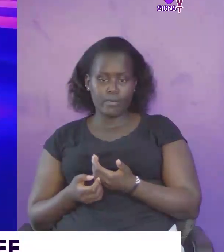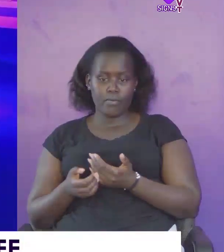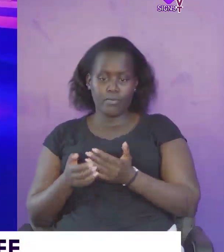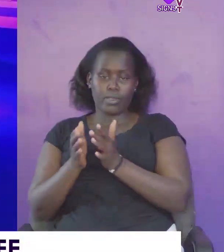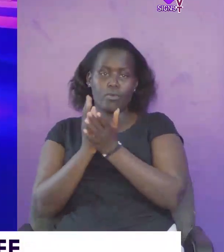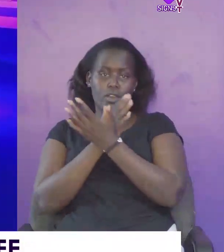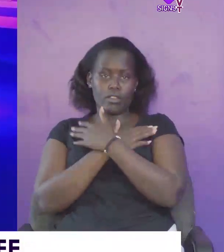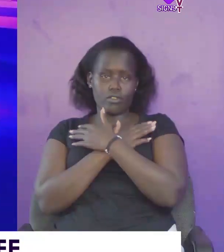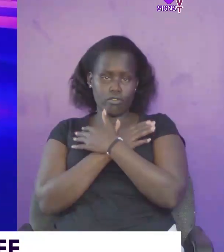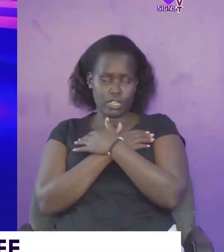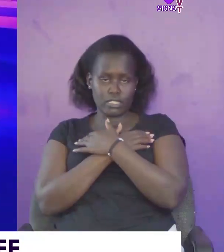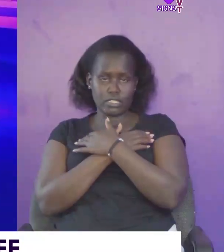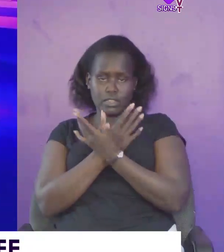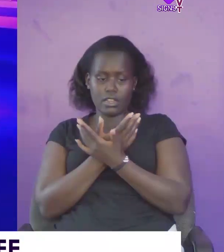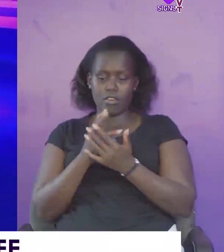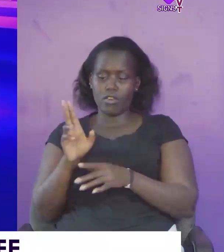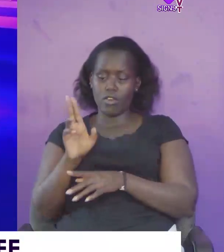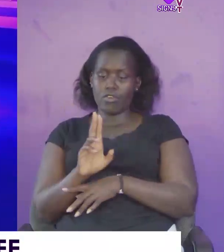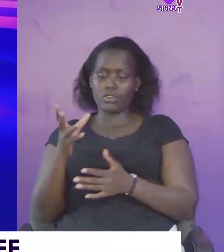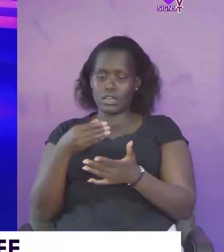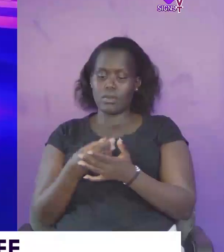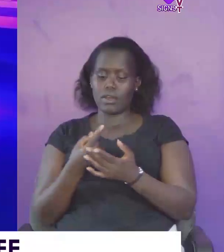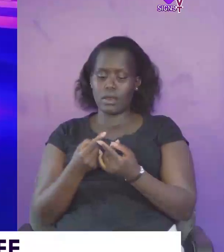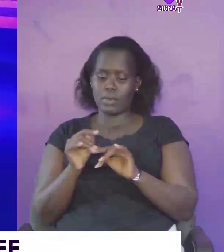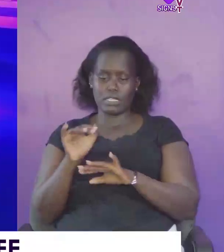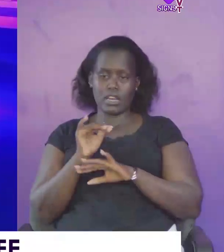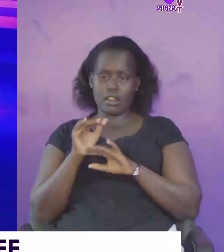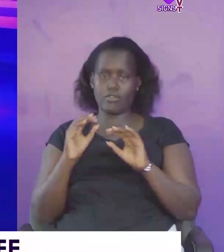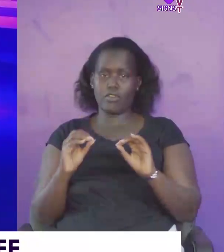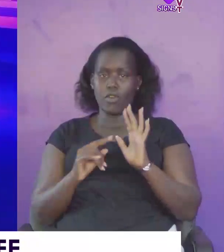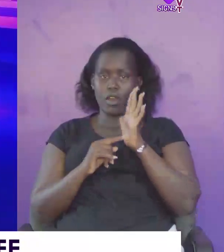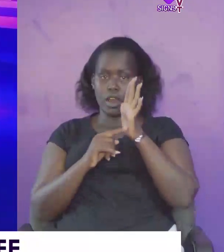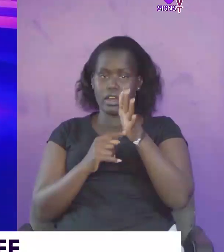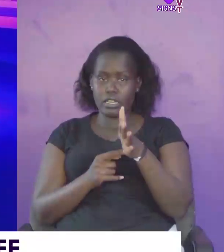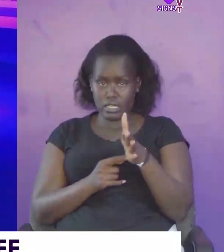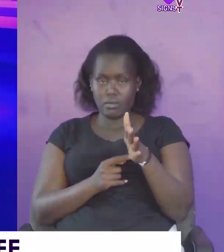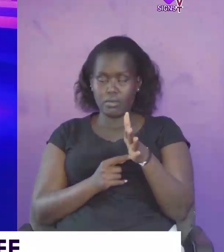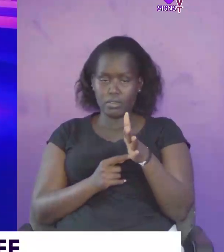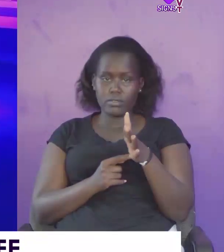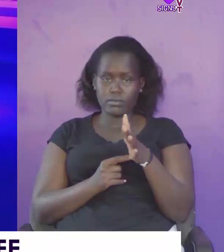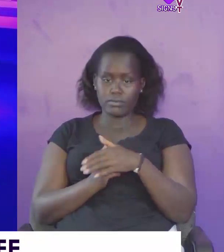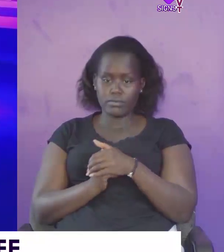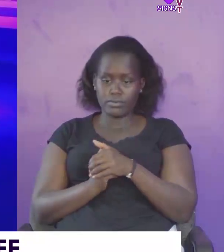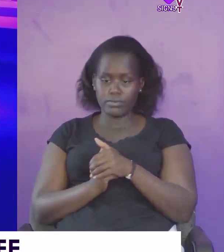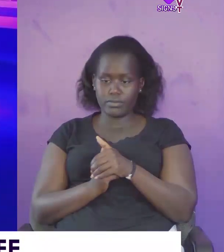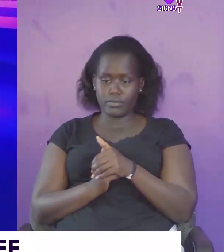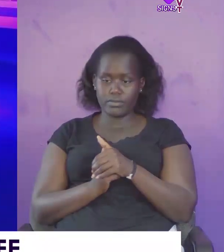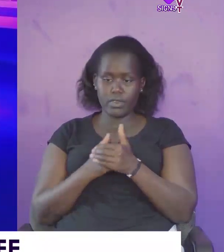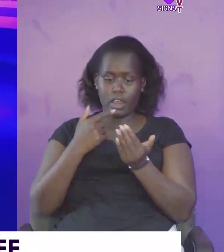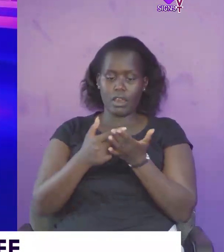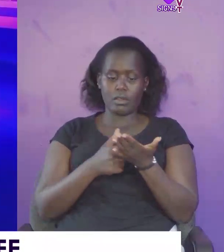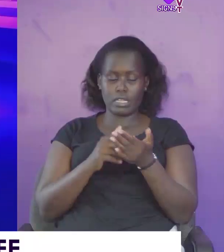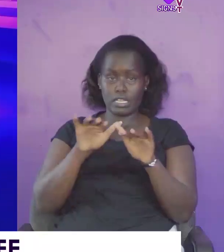or That something. is now using the you're human using human resource. resource, but it is not enough. For instance, I'm looking into it